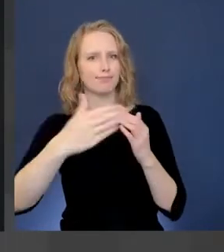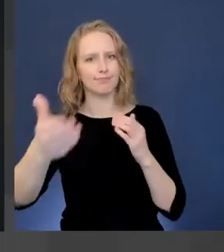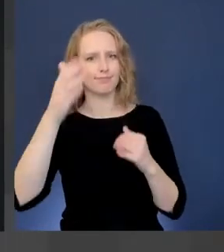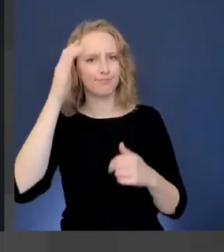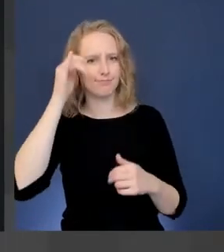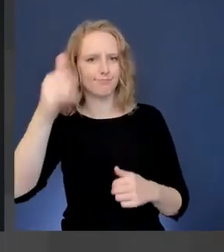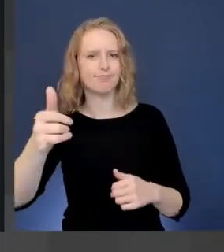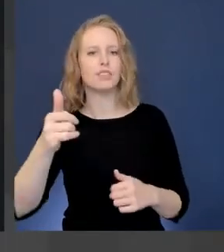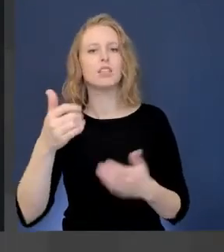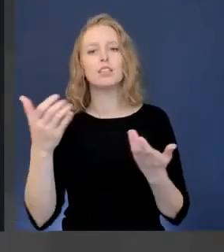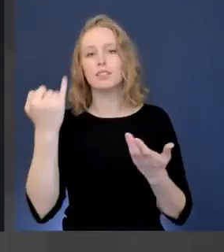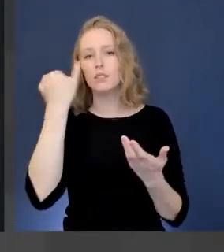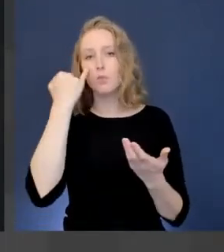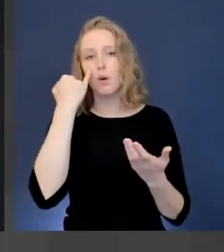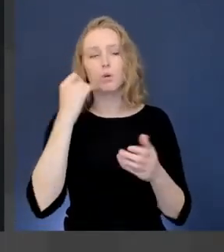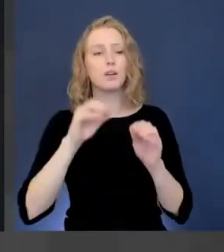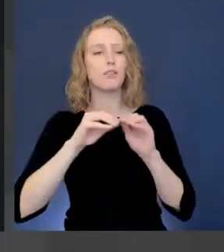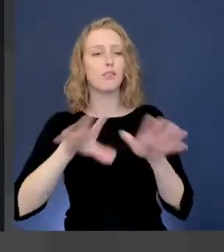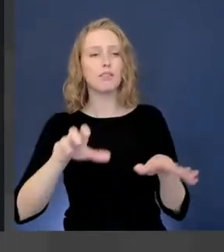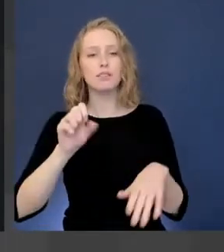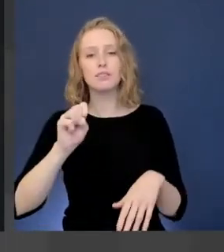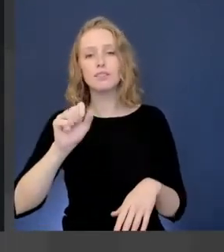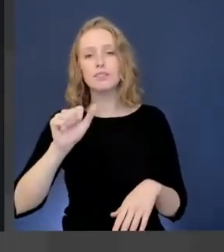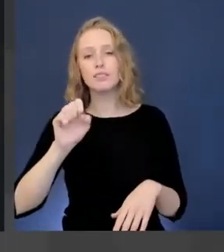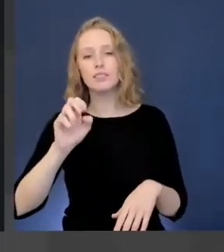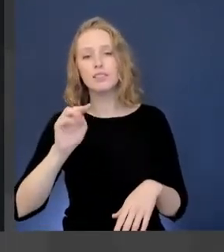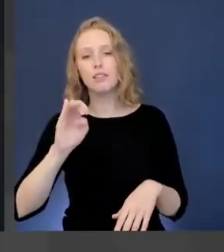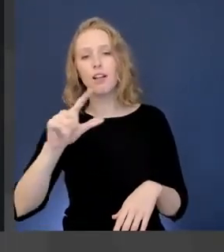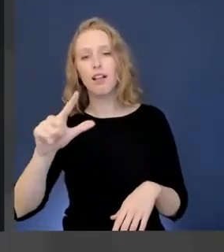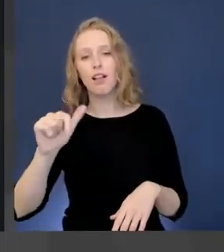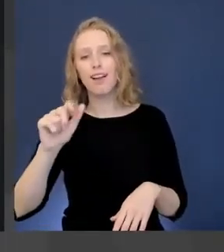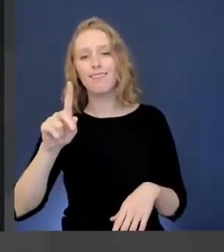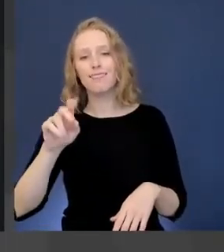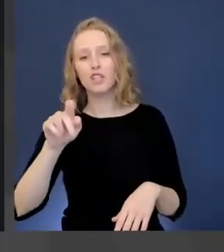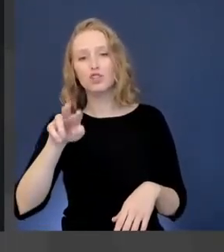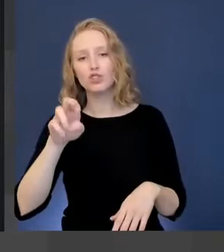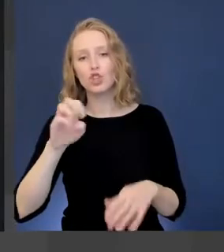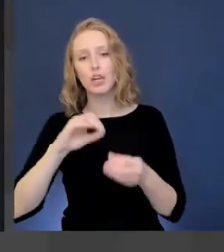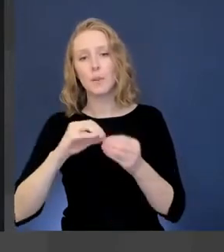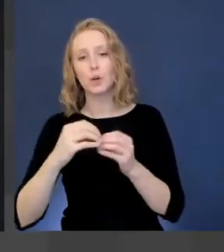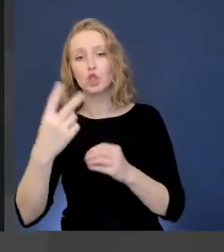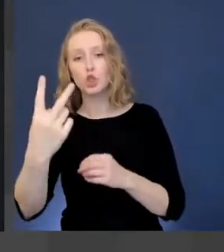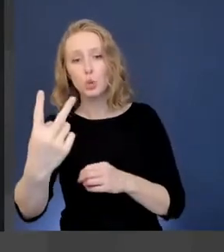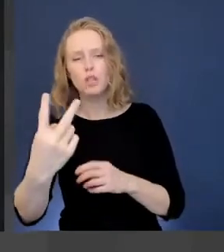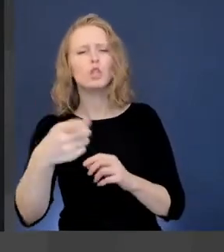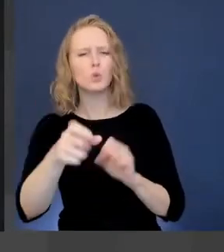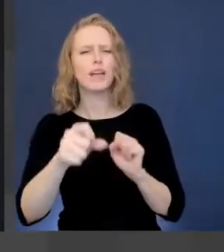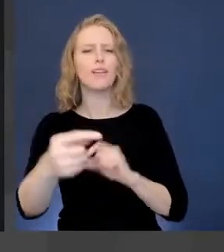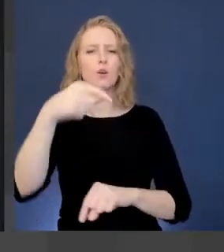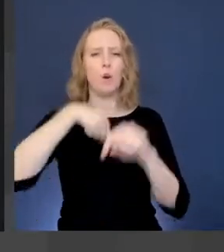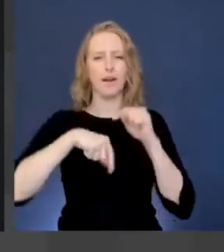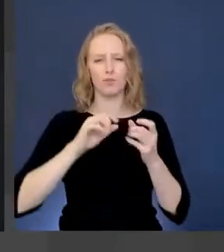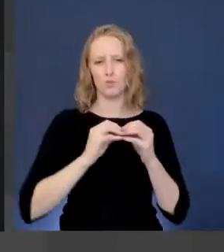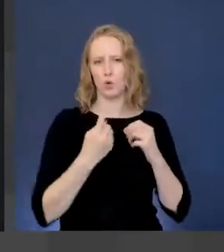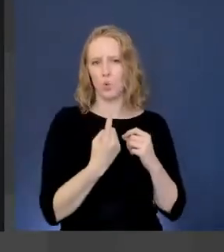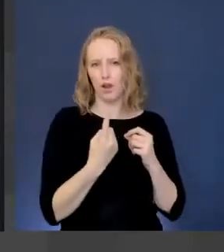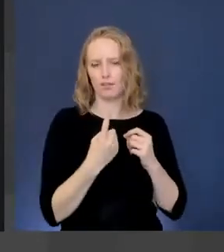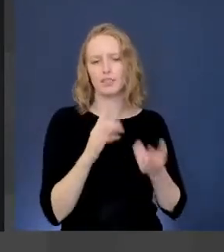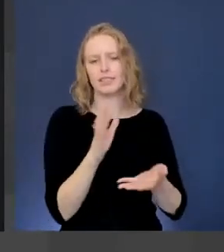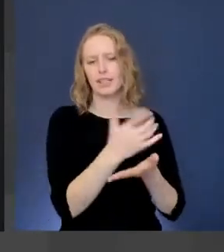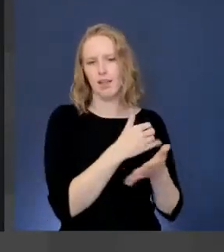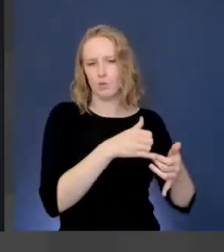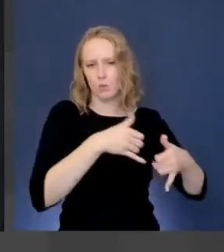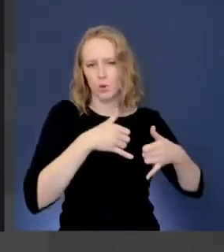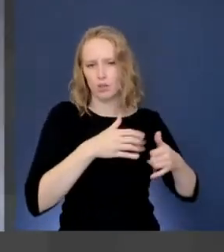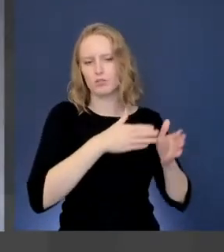release seasonal adventure number 2, you will always be able to go back to seasonal adventure number 1, gather some rewards there, go back to number